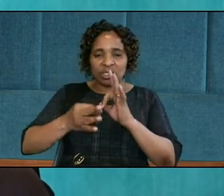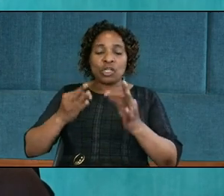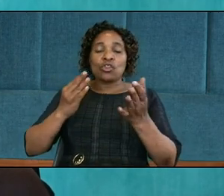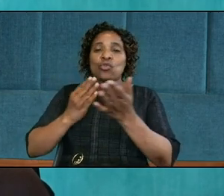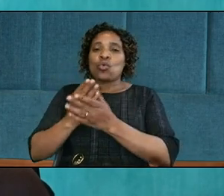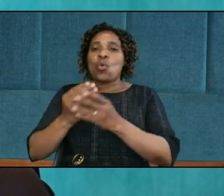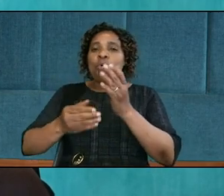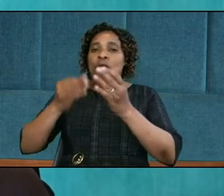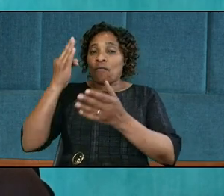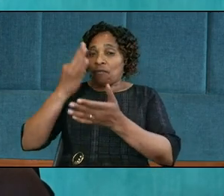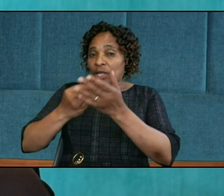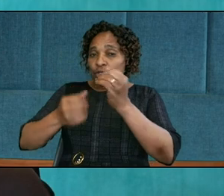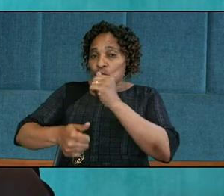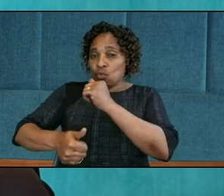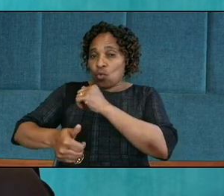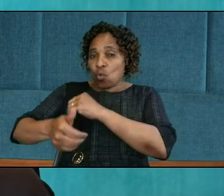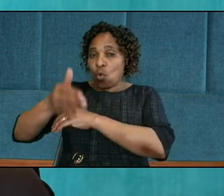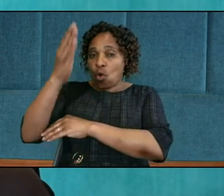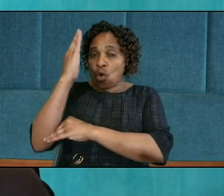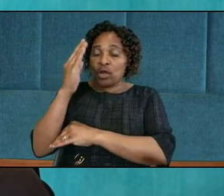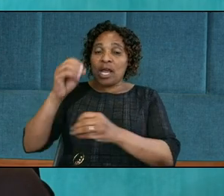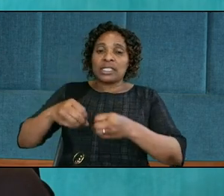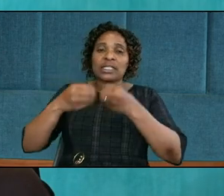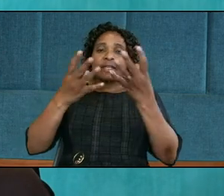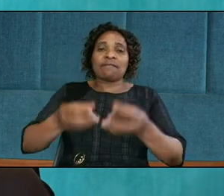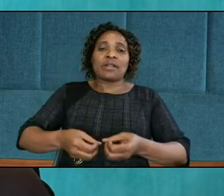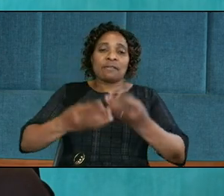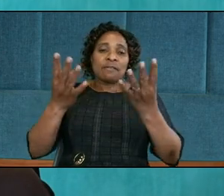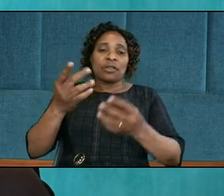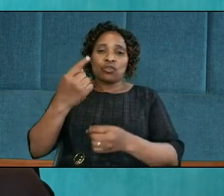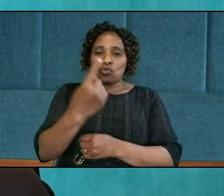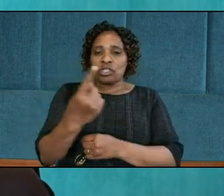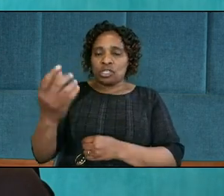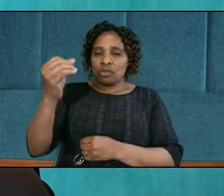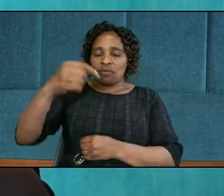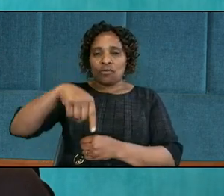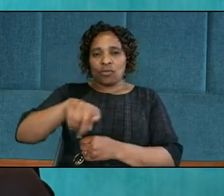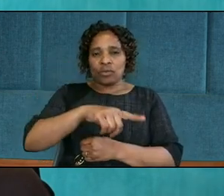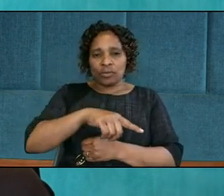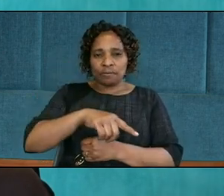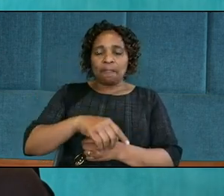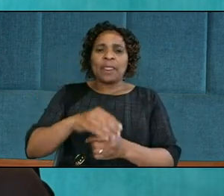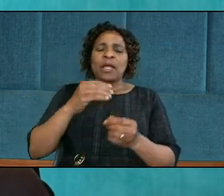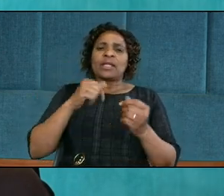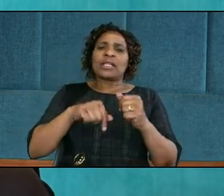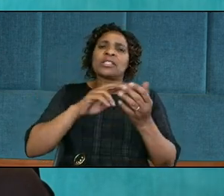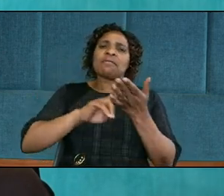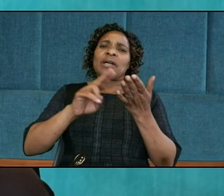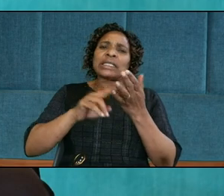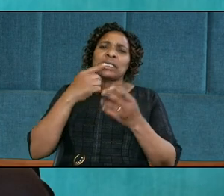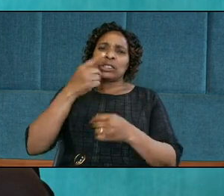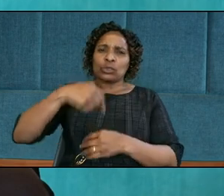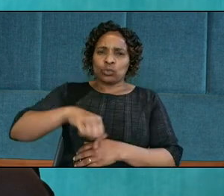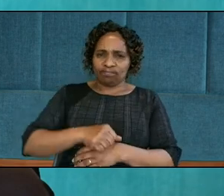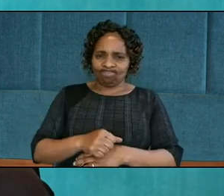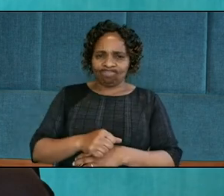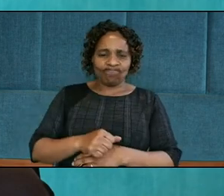faith God has distributed to each one of you." So this text tells us